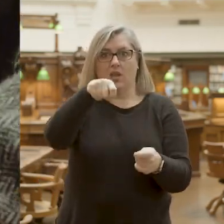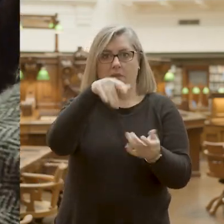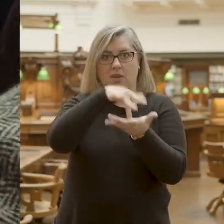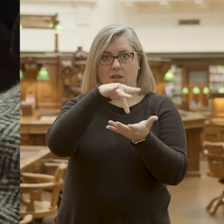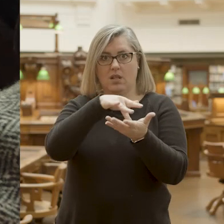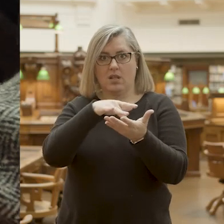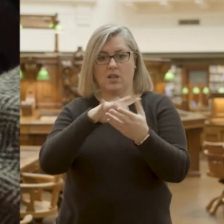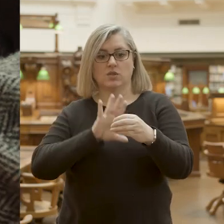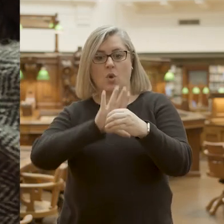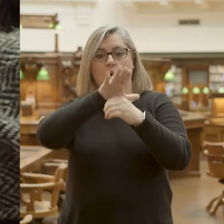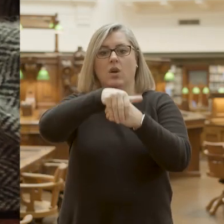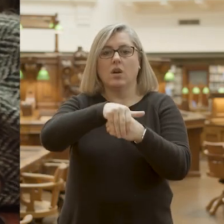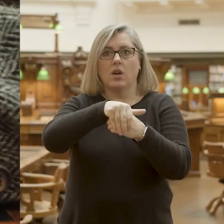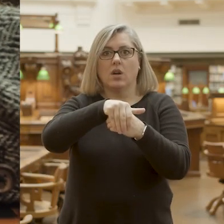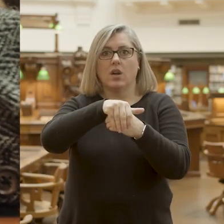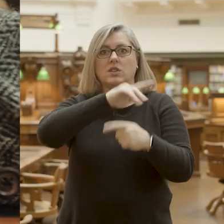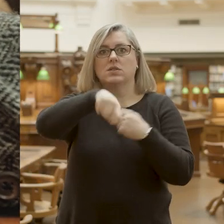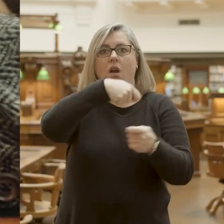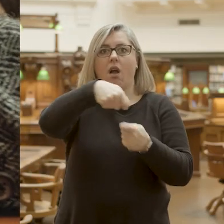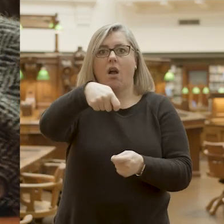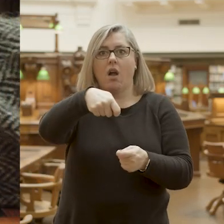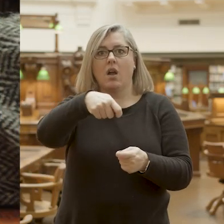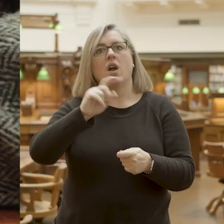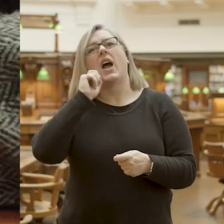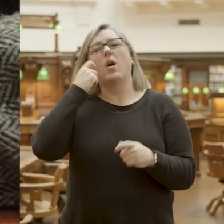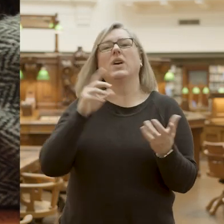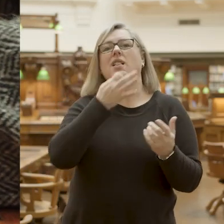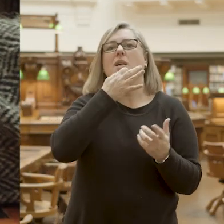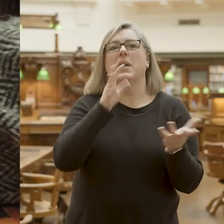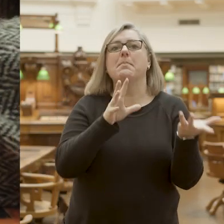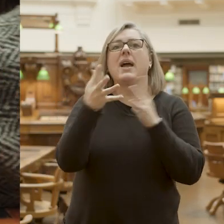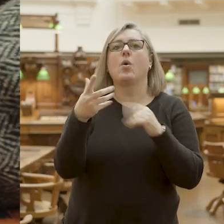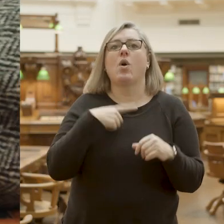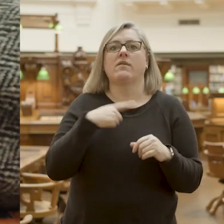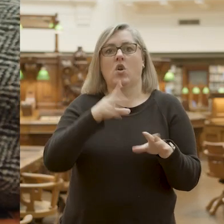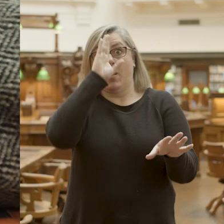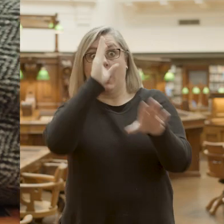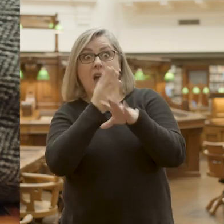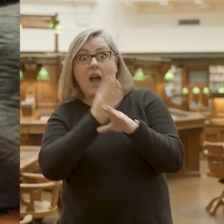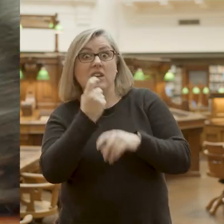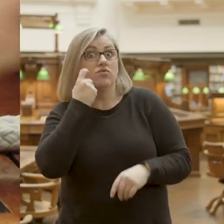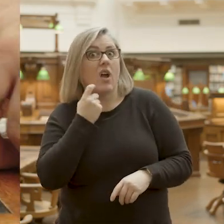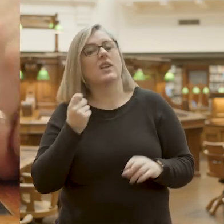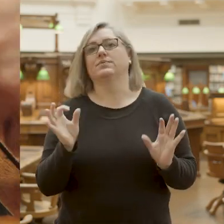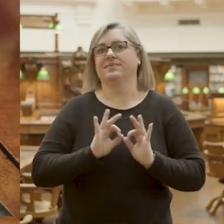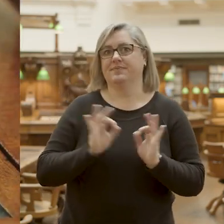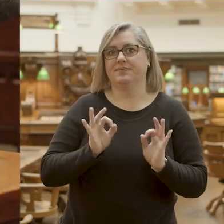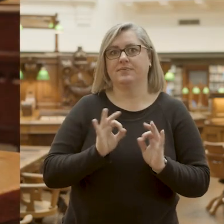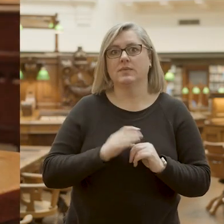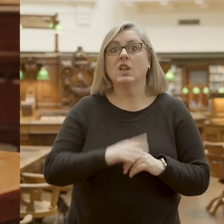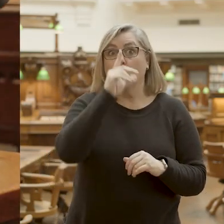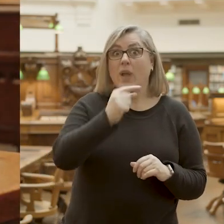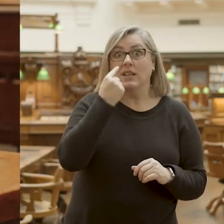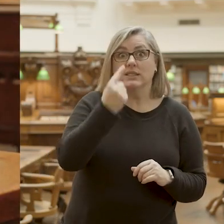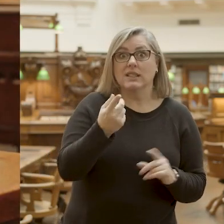with your handkerchief and then tie it on. I'm going to do kind of a messy job now because we're not trying to hide anything. So you can see